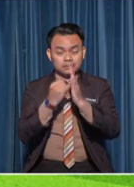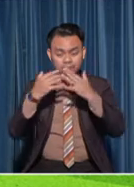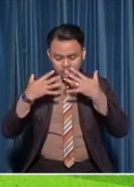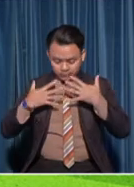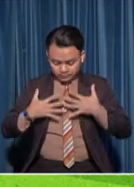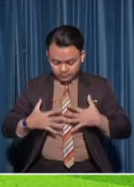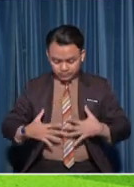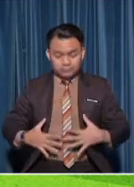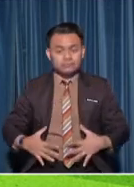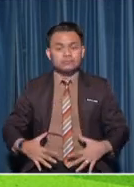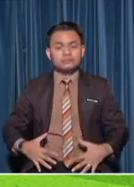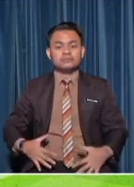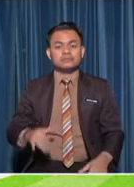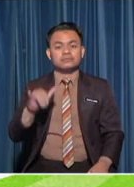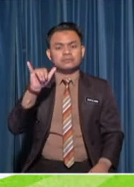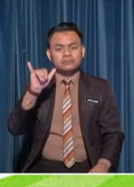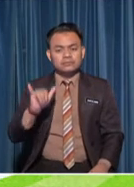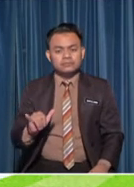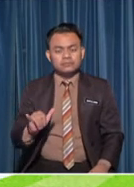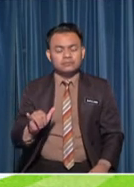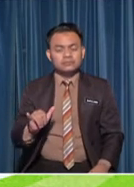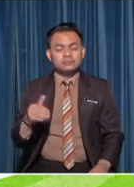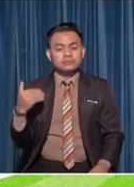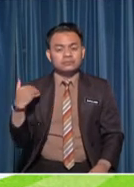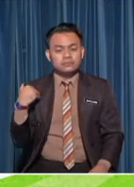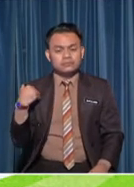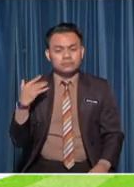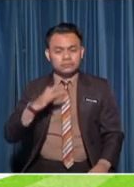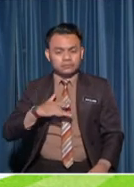body which are related to senses.